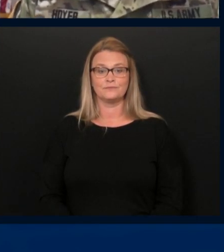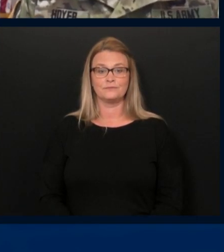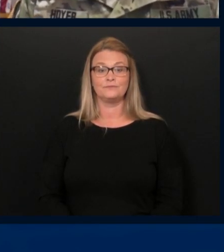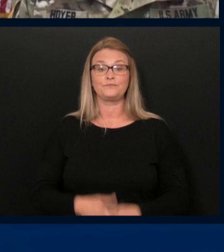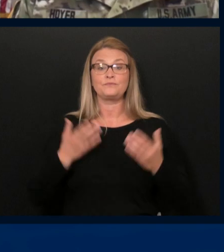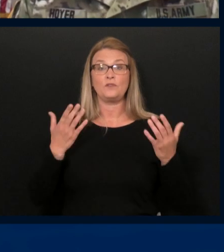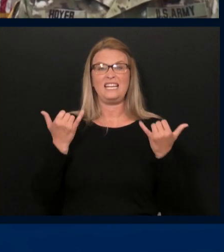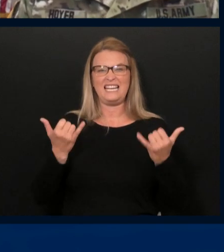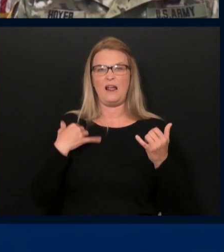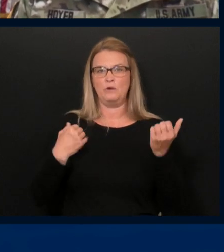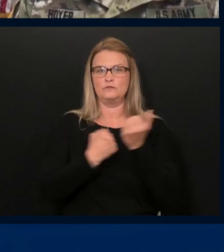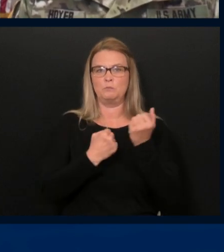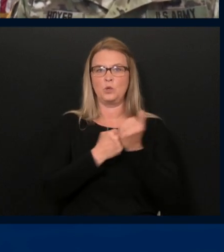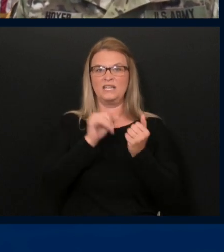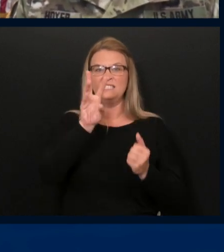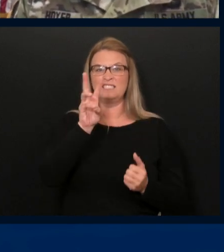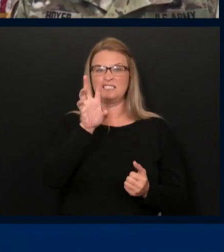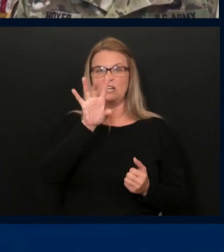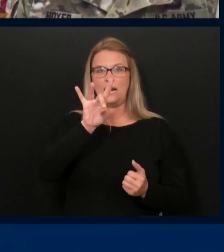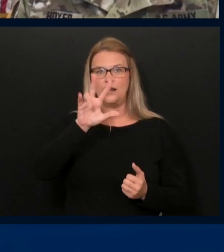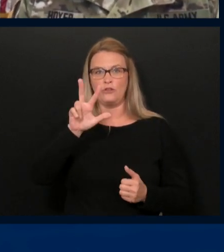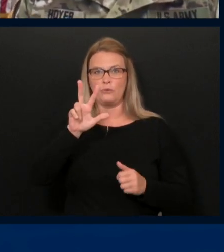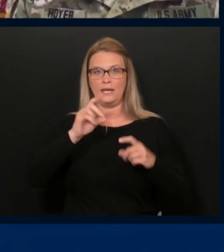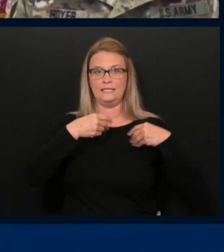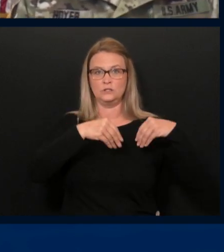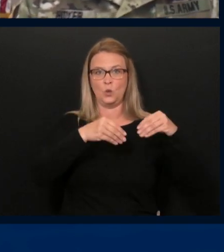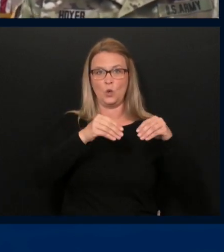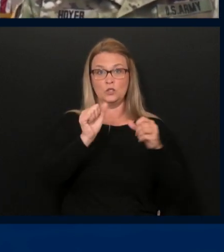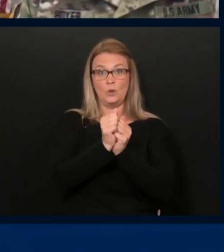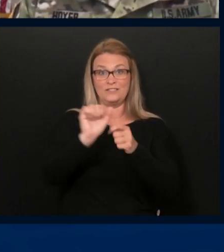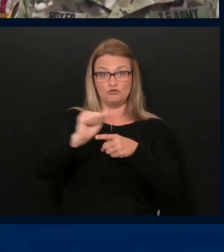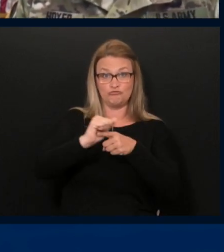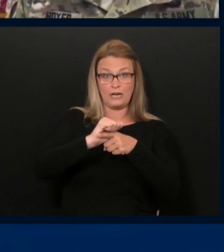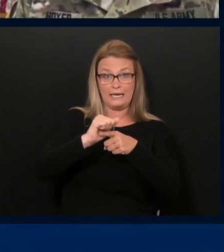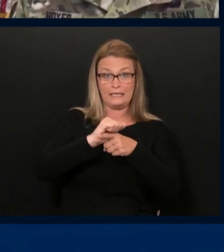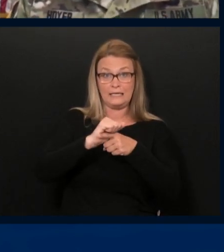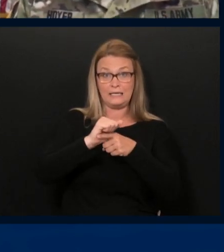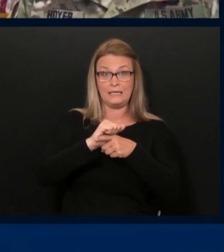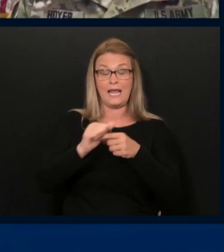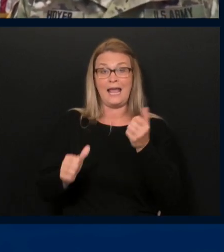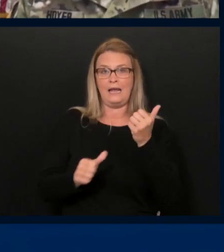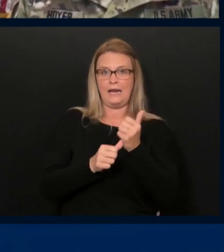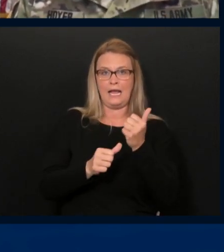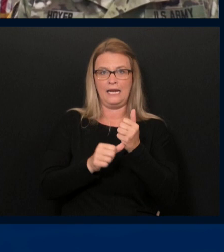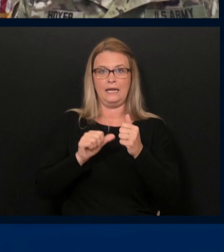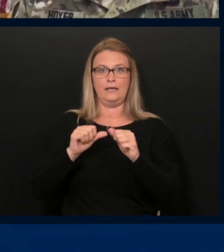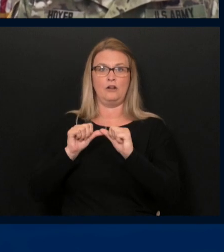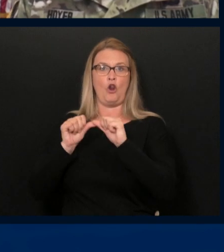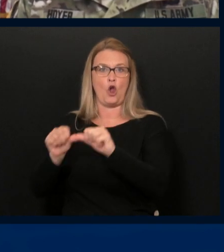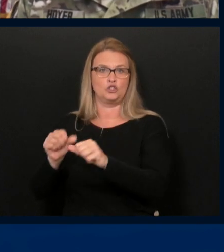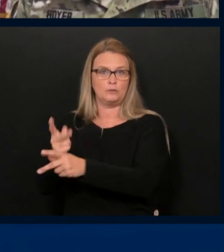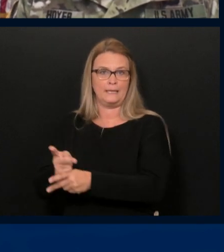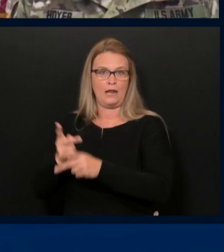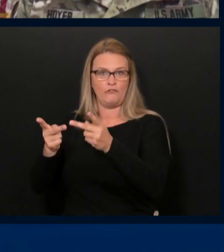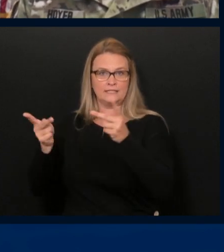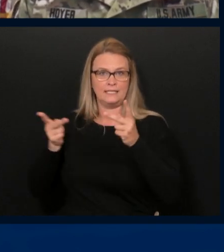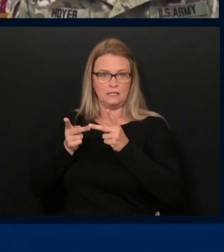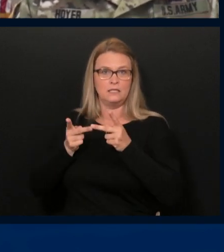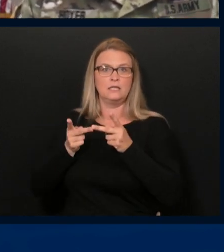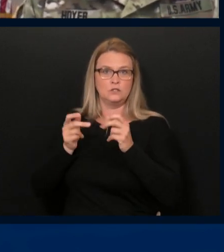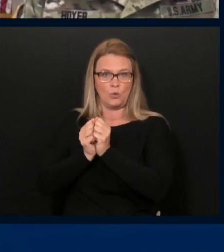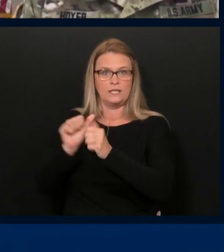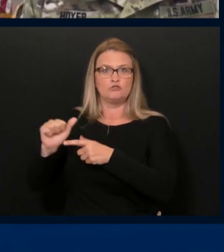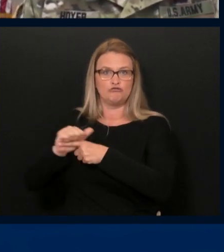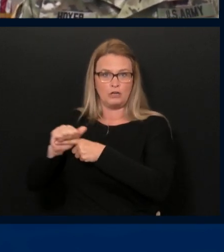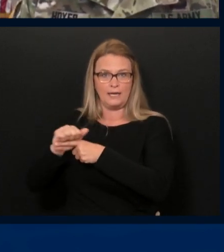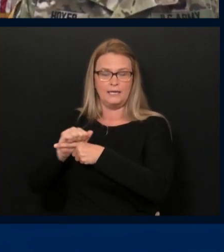supported 683 stores with training and 80 medical and long-term care facilities with training,